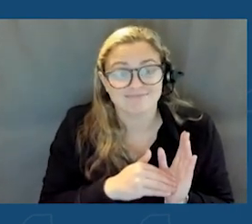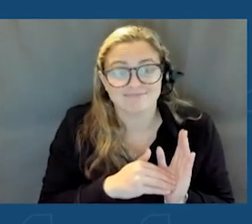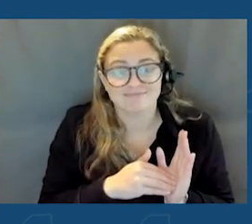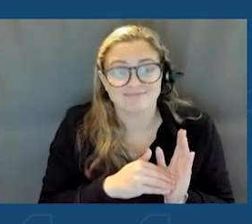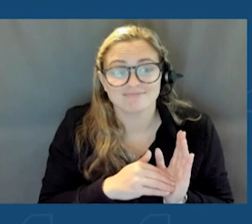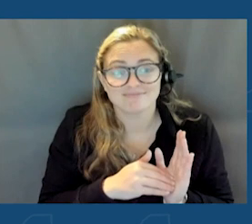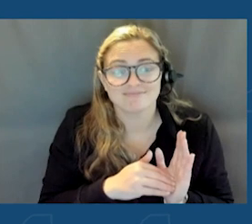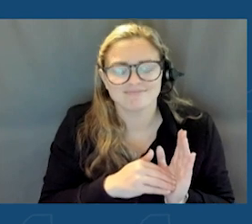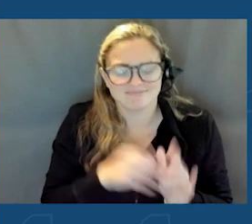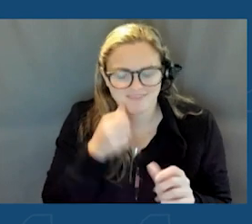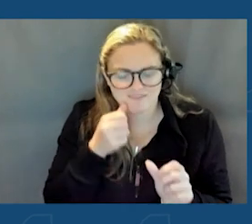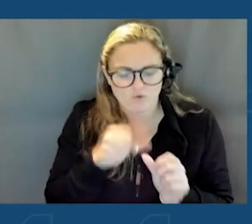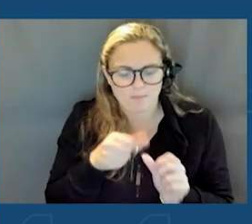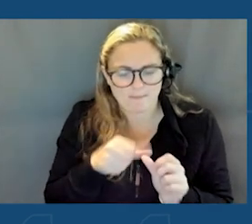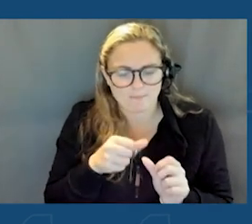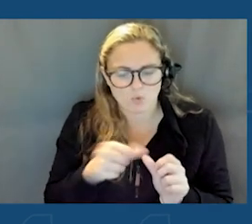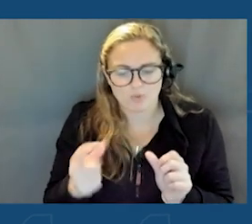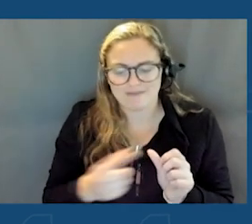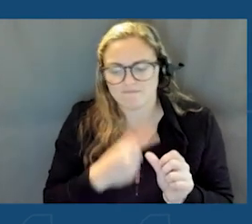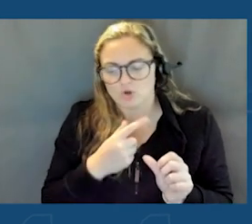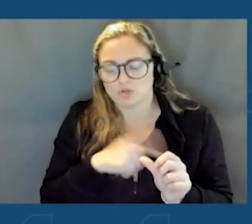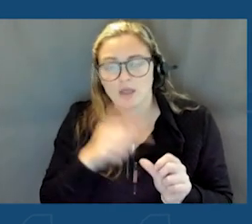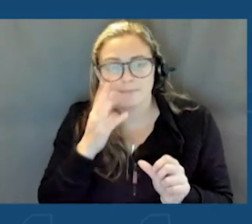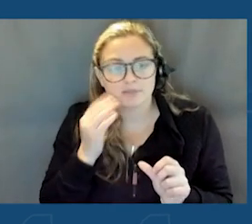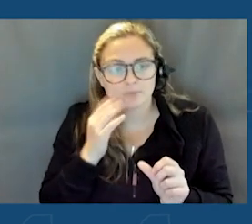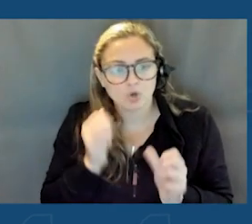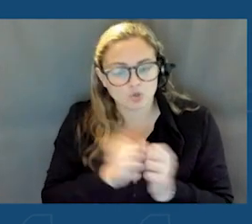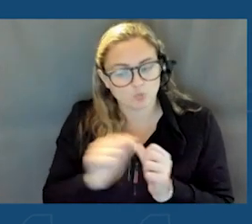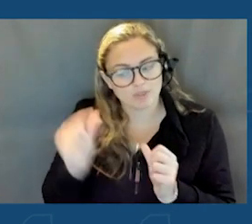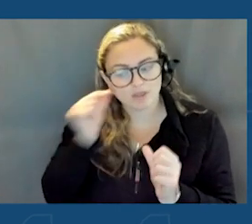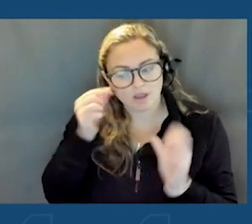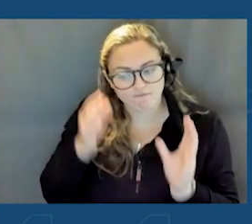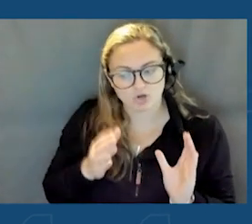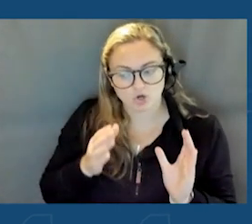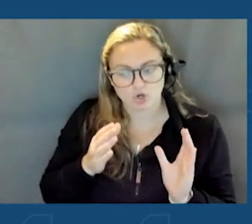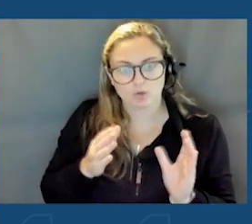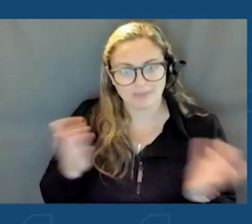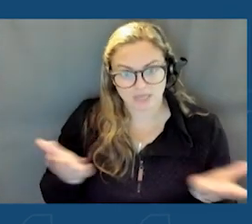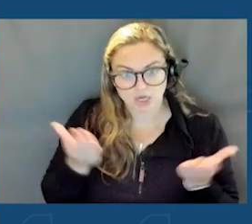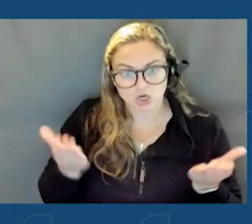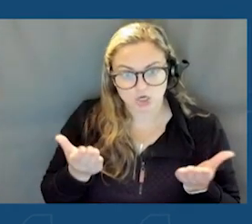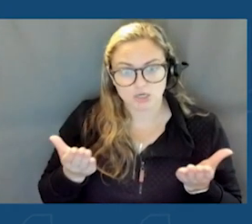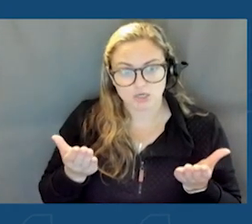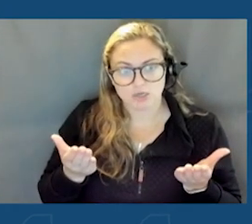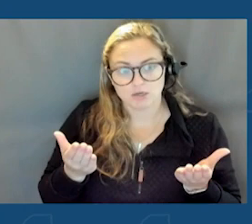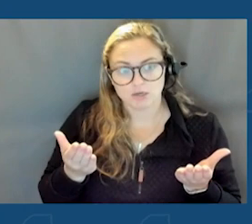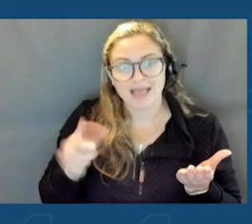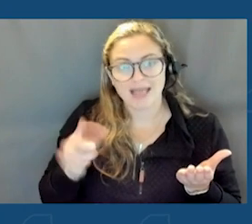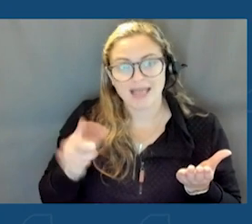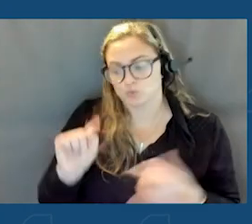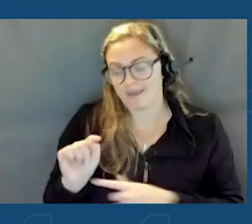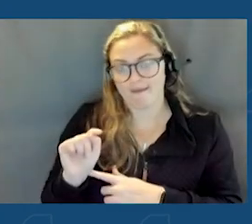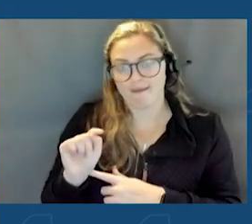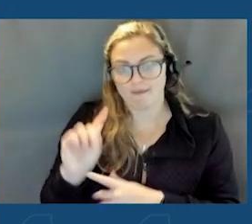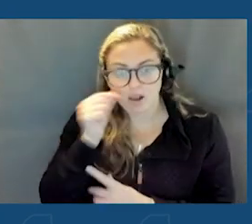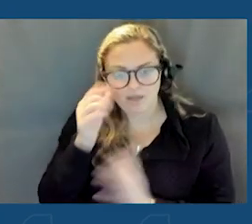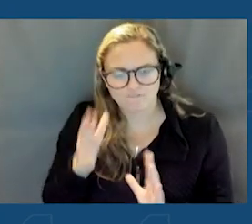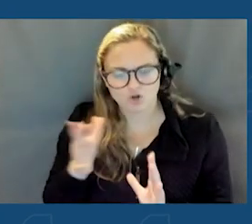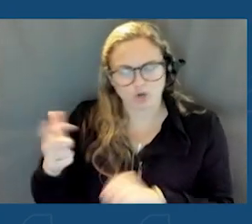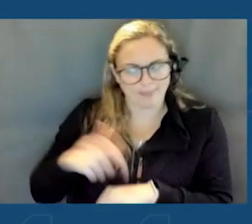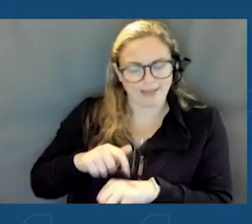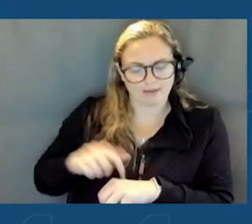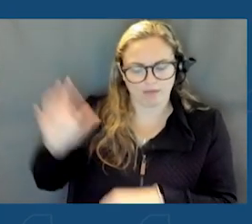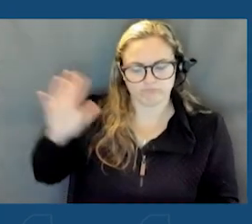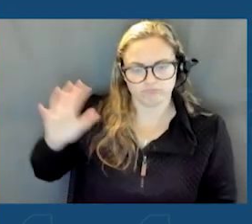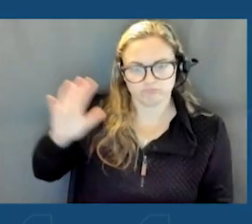always remember too that one of the first experiences we had with the governor being here as lieutenant governor at the time, and we were on